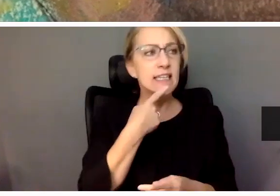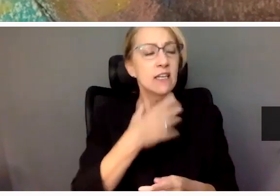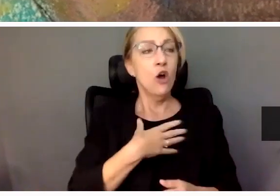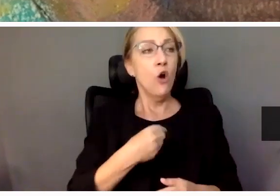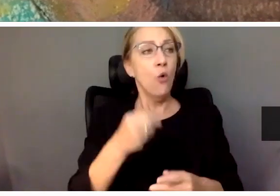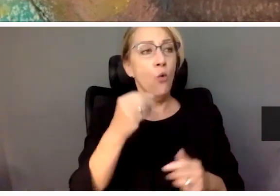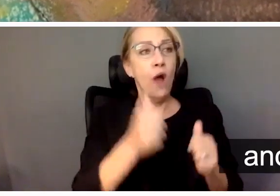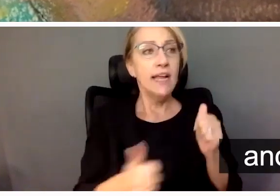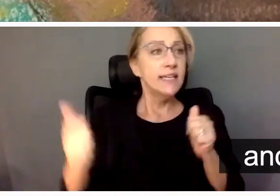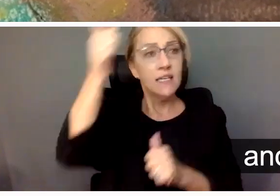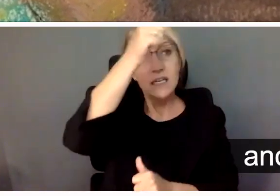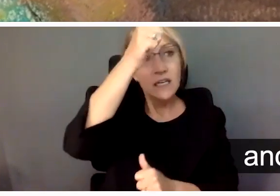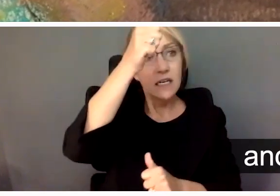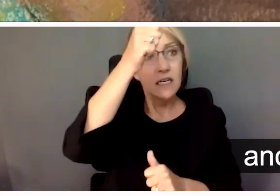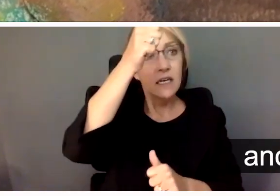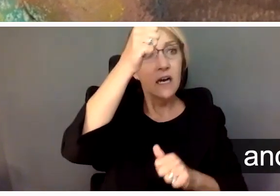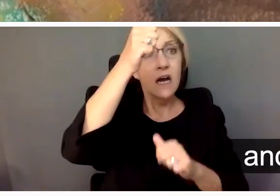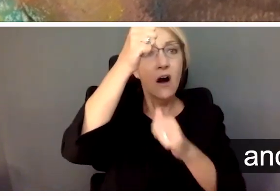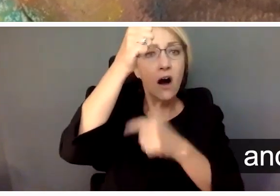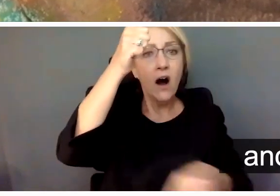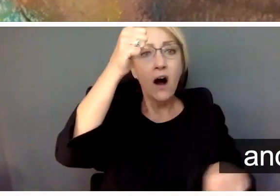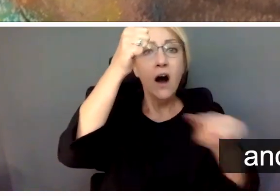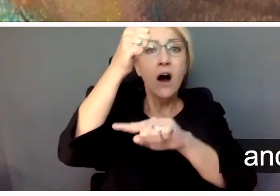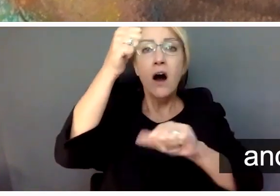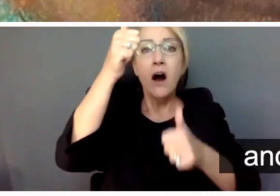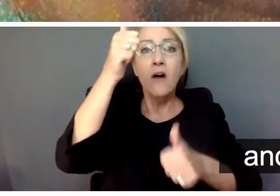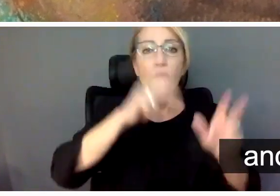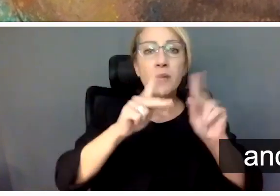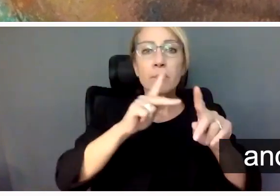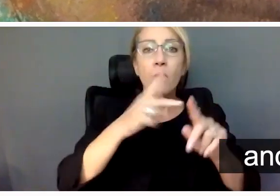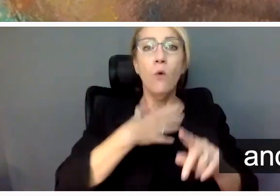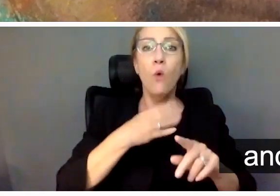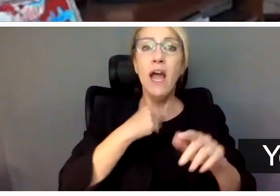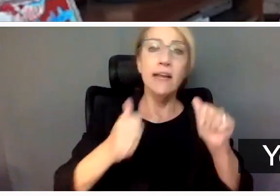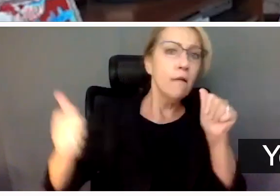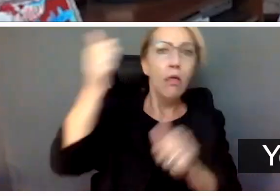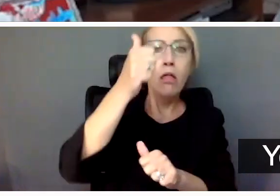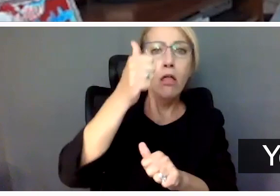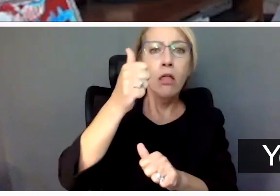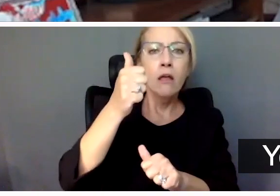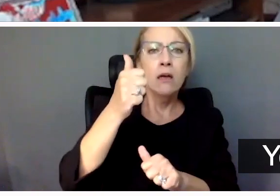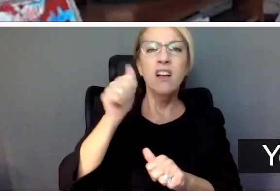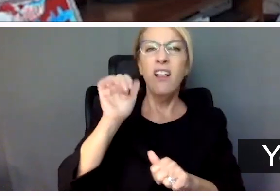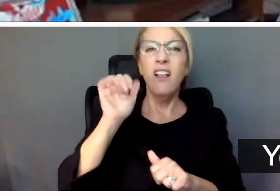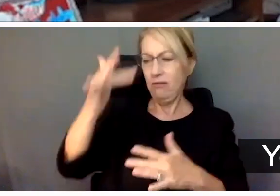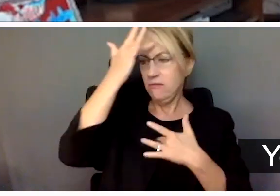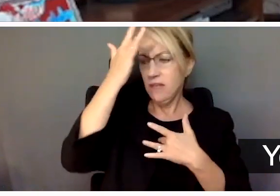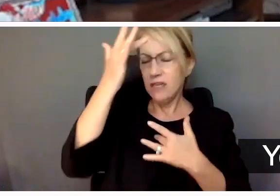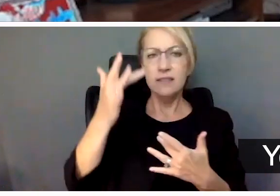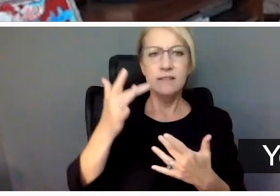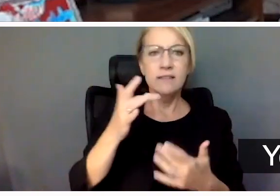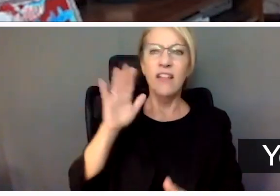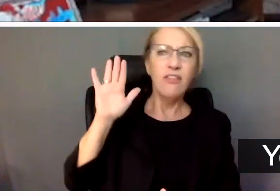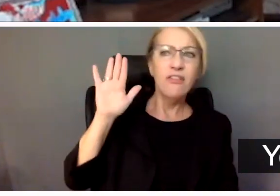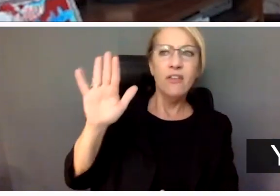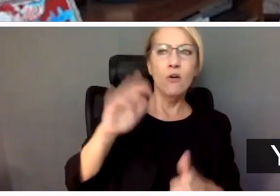is a sickness, and it's their problem, not yours. You don't get mad with them.